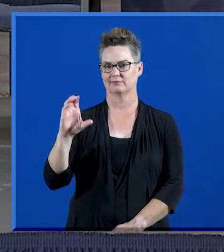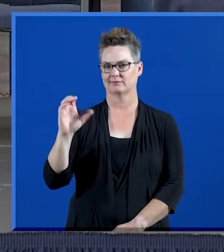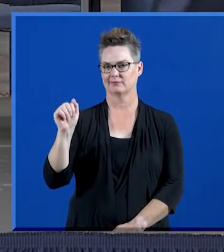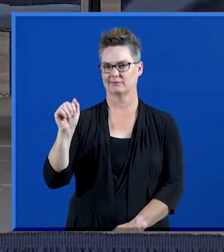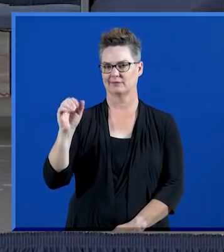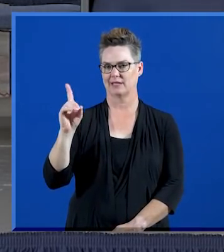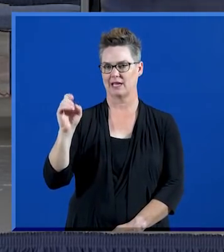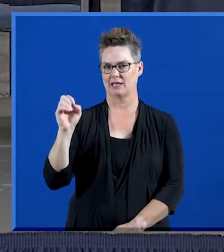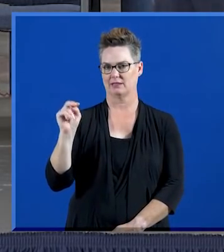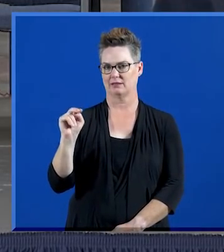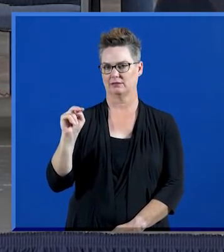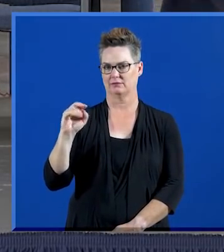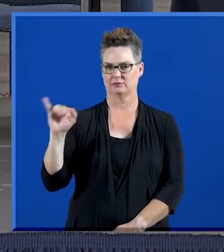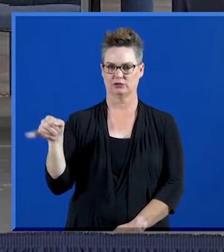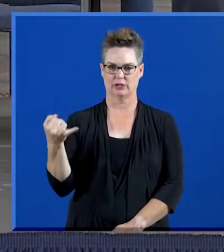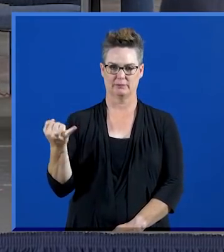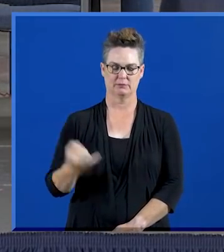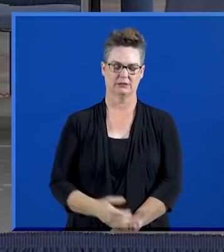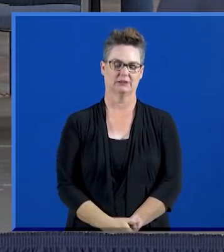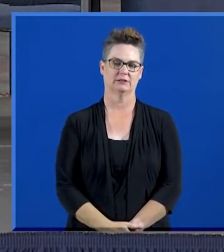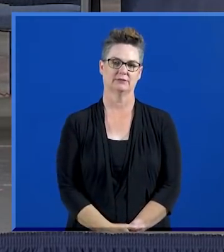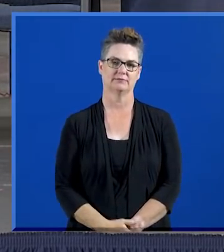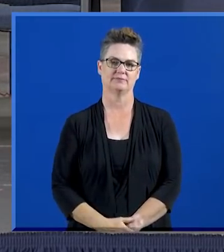Caden James.